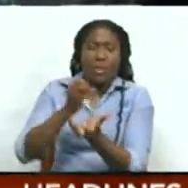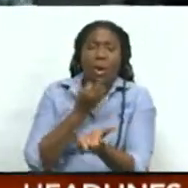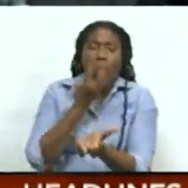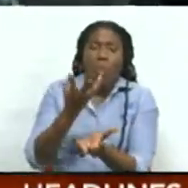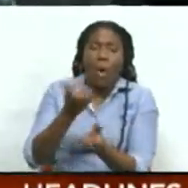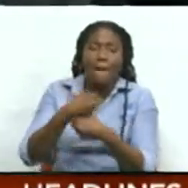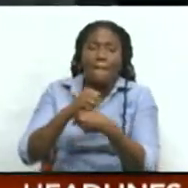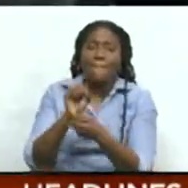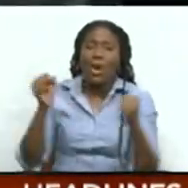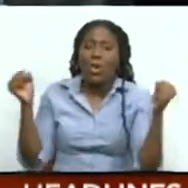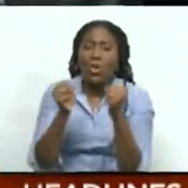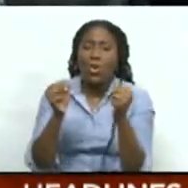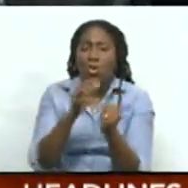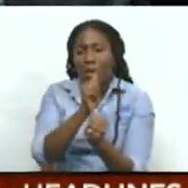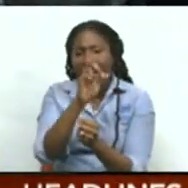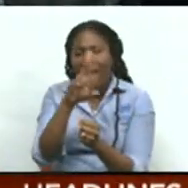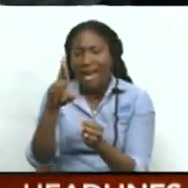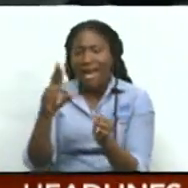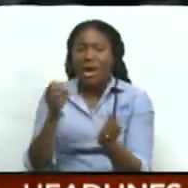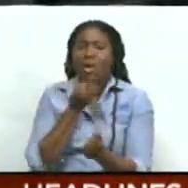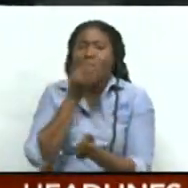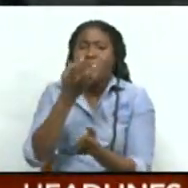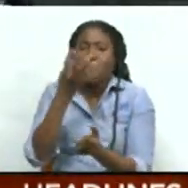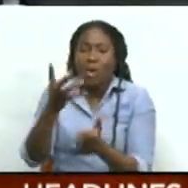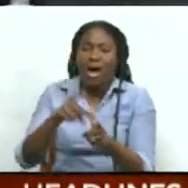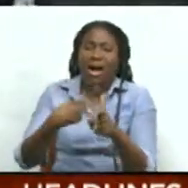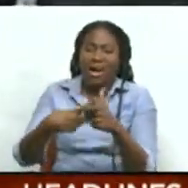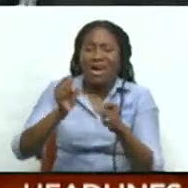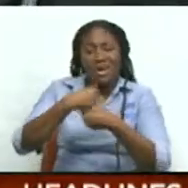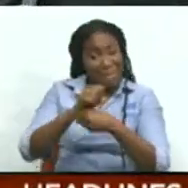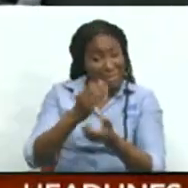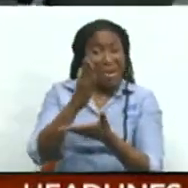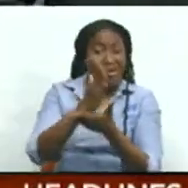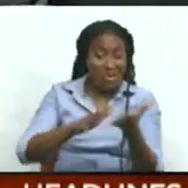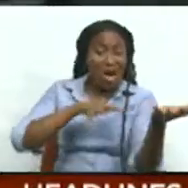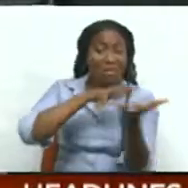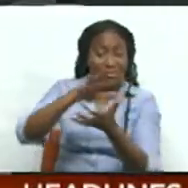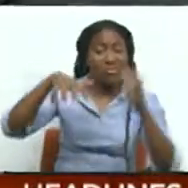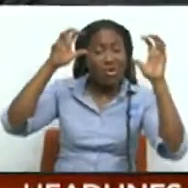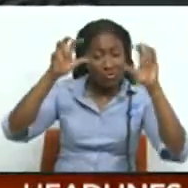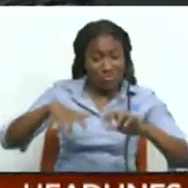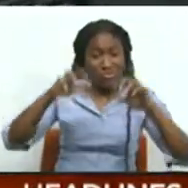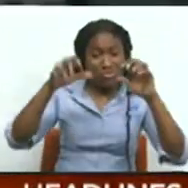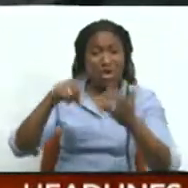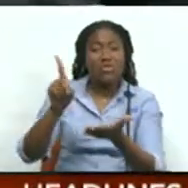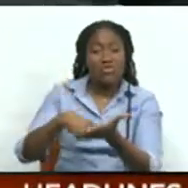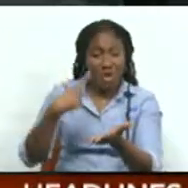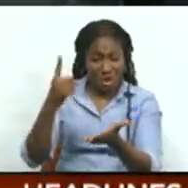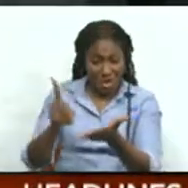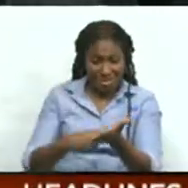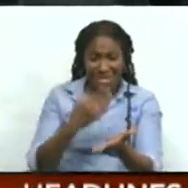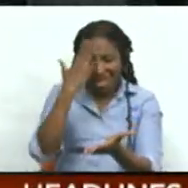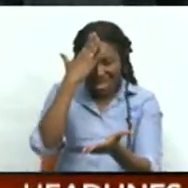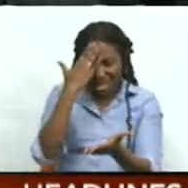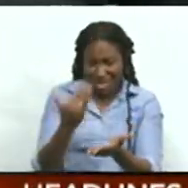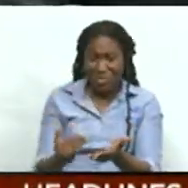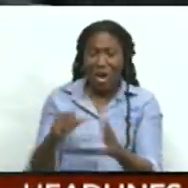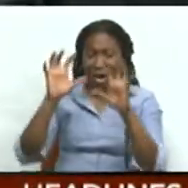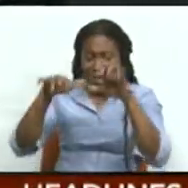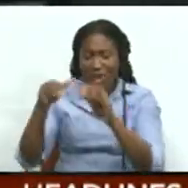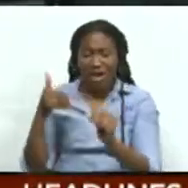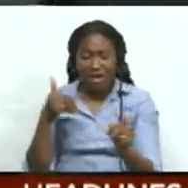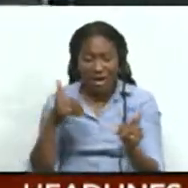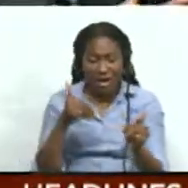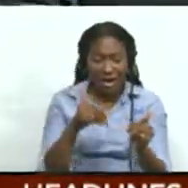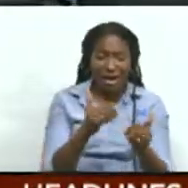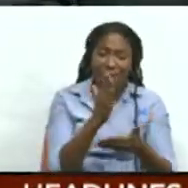patches of showers and even some isolated thunderstorms at times during mainly the dry season that drifts towards the Lesser Antilles.